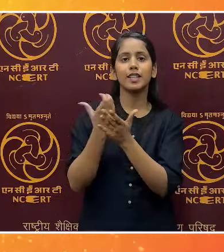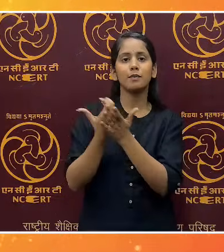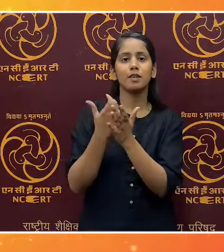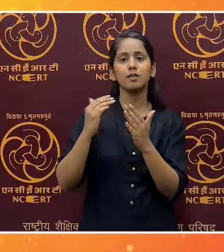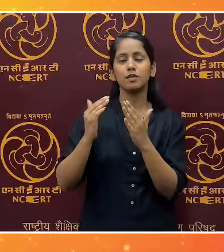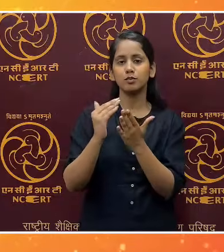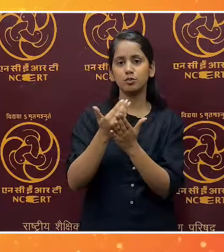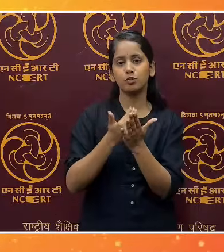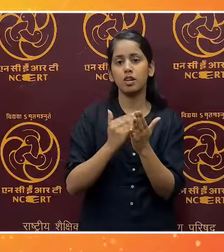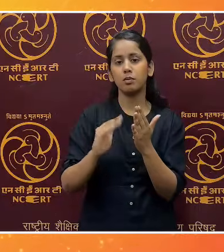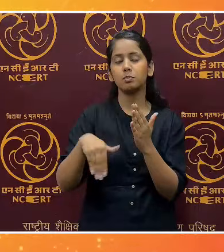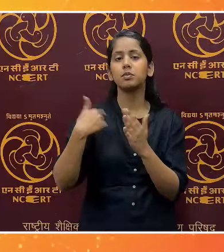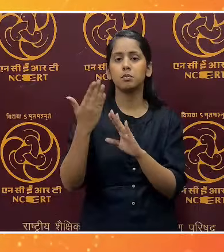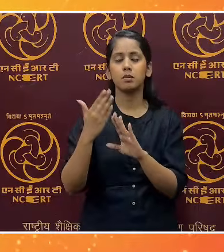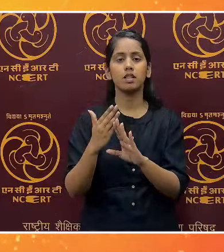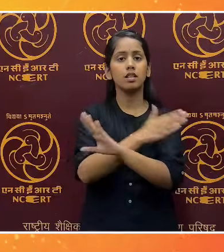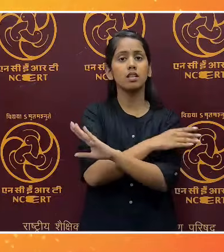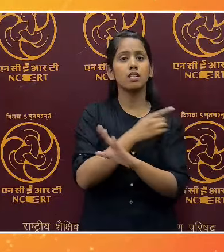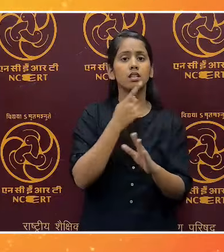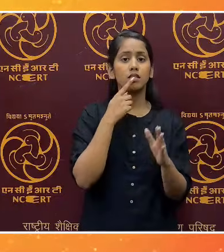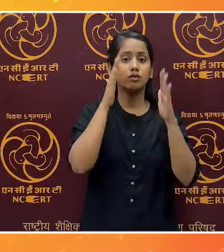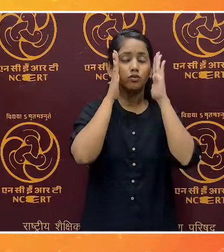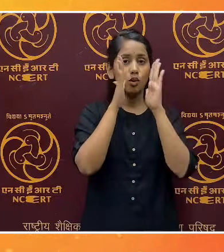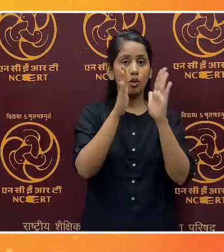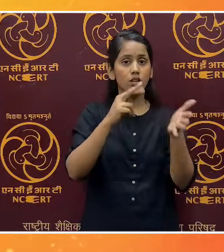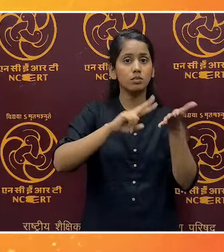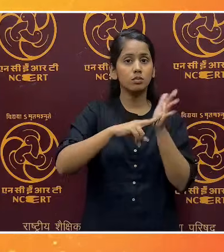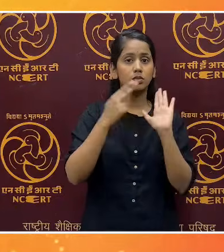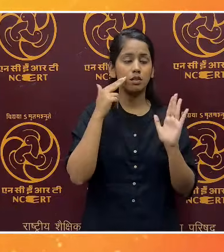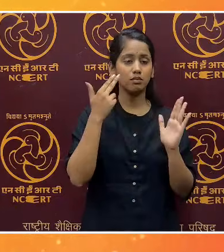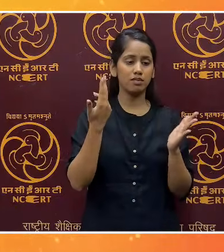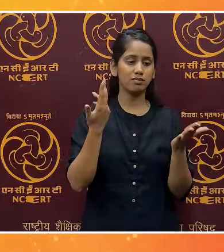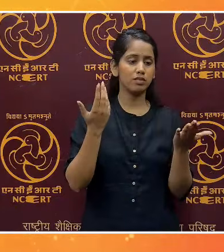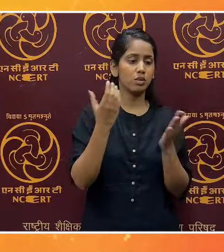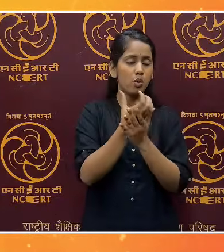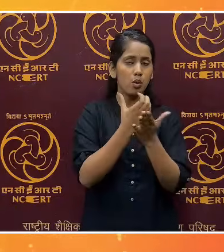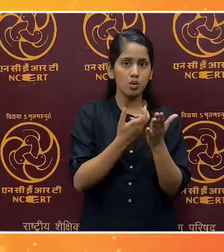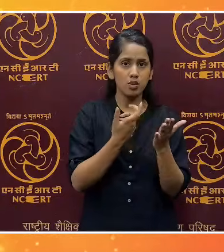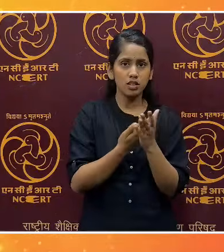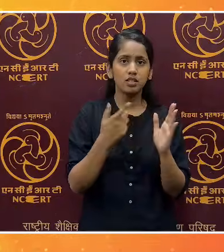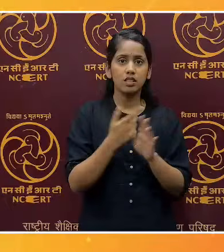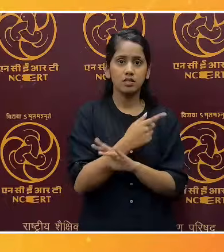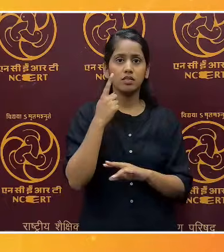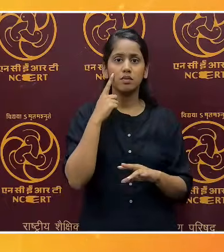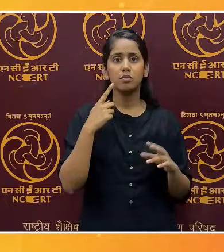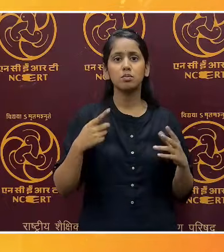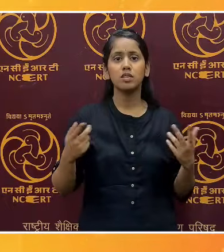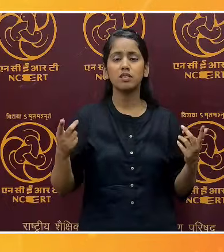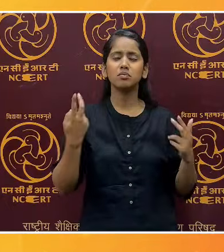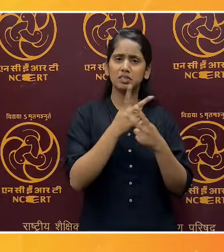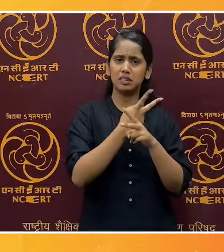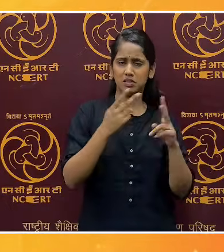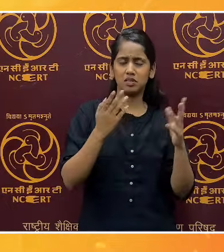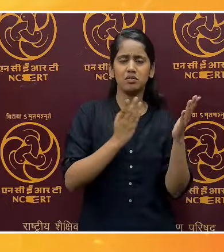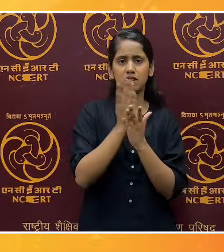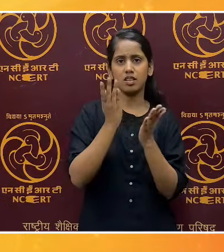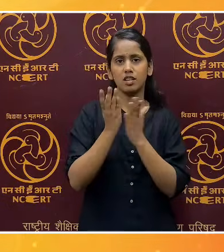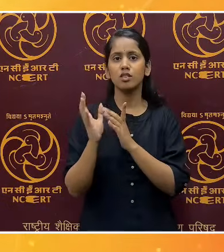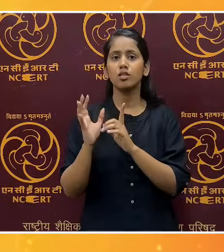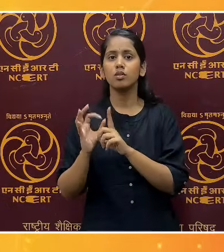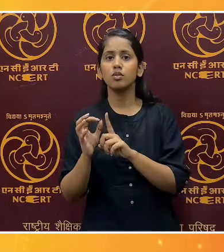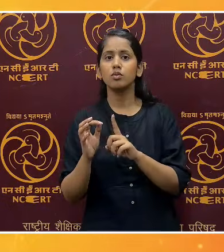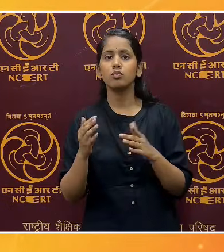related to the pre-production stage. So I'll focus more on the production and the post-production. Yeah, because now we have understood all the different formats. Yes, formats. Yeah. So